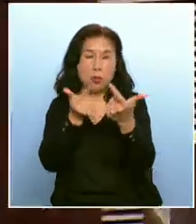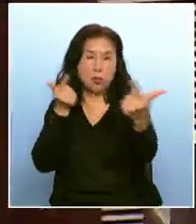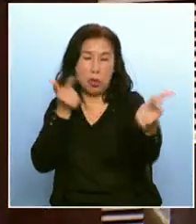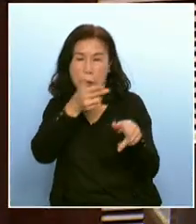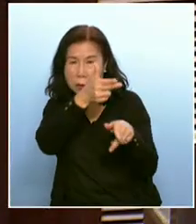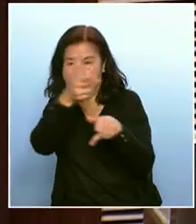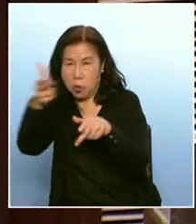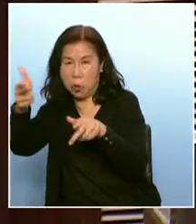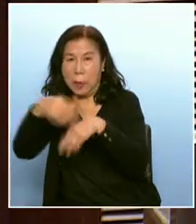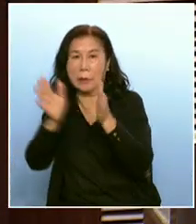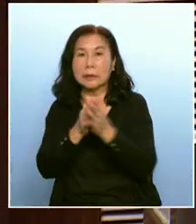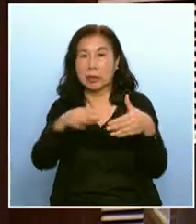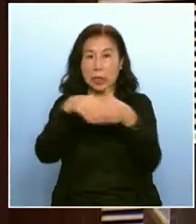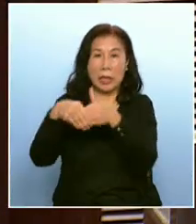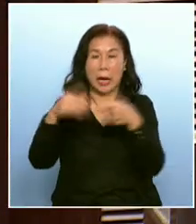the